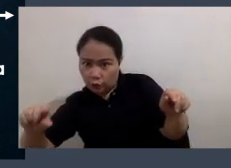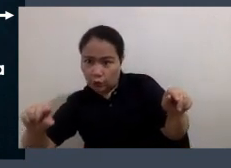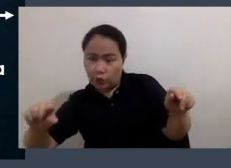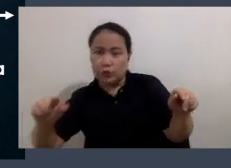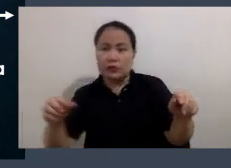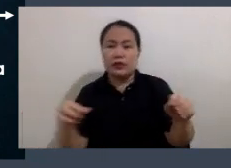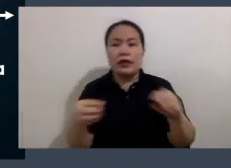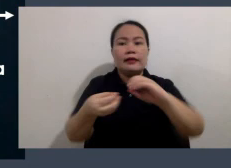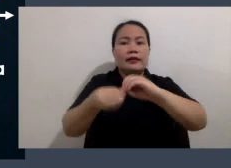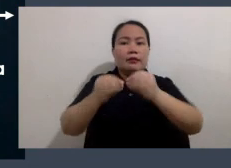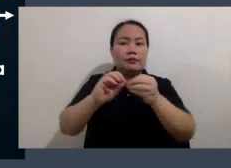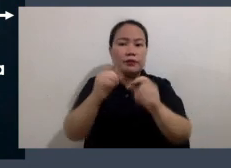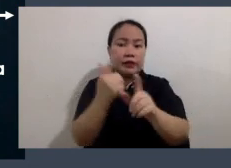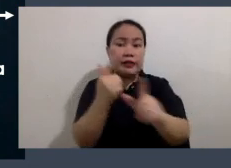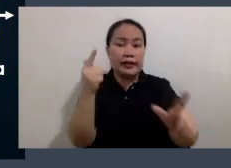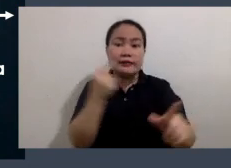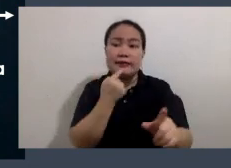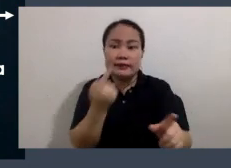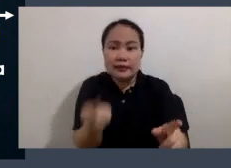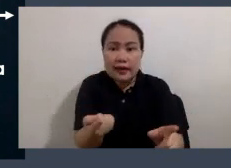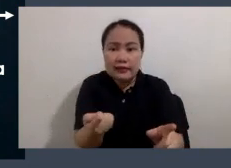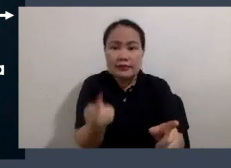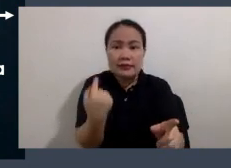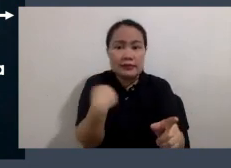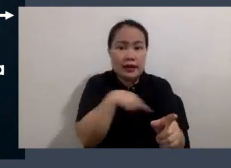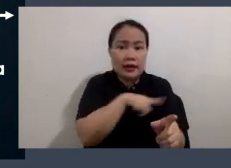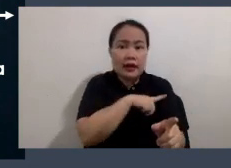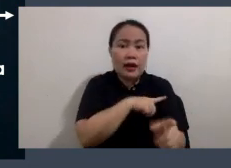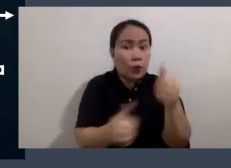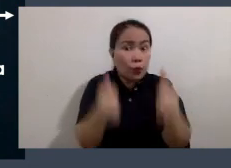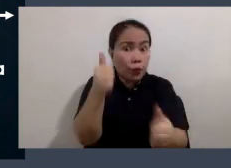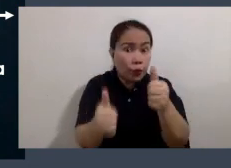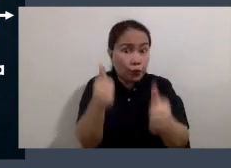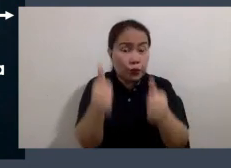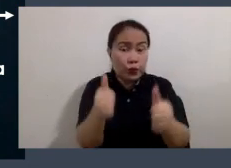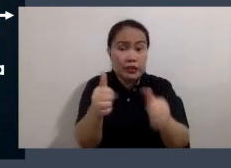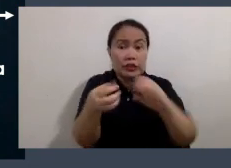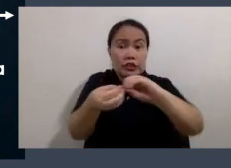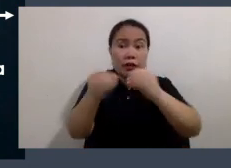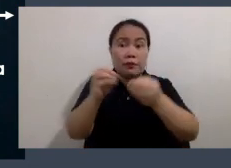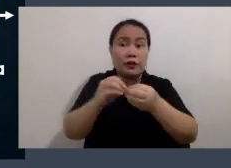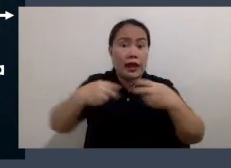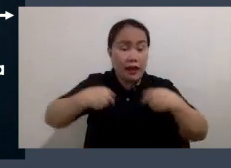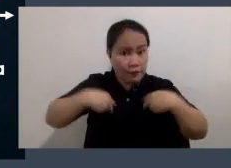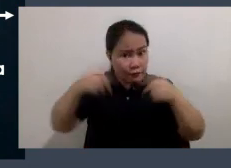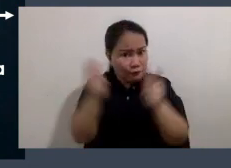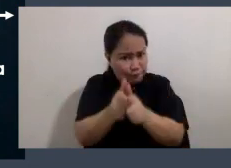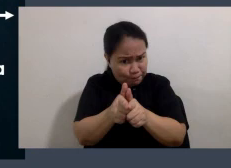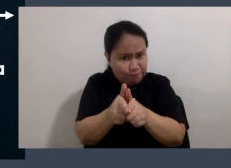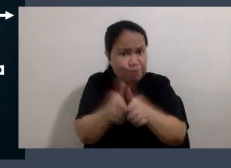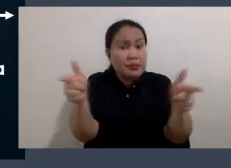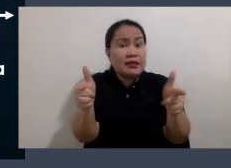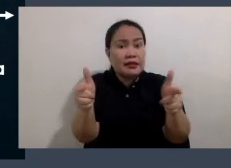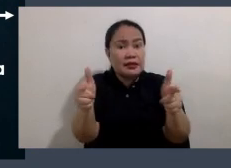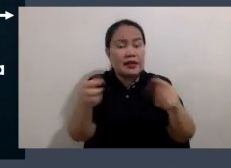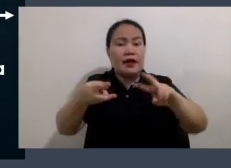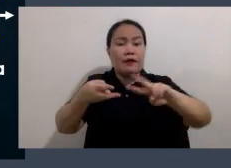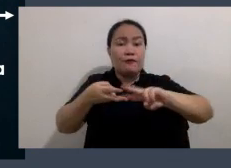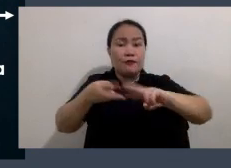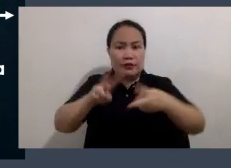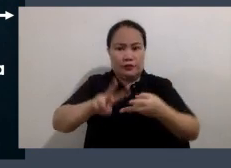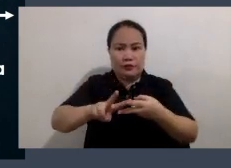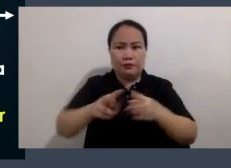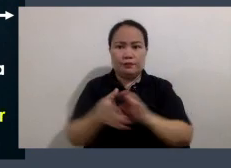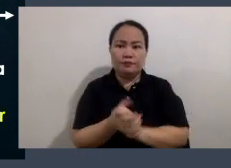value. So, itong number line, makikita mo kagad kung ano ang mas mataas na value.